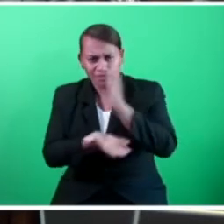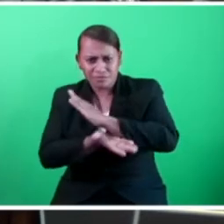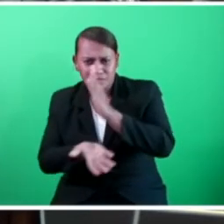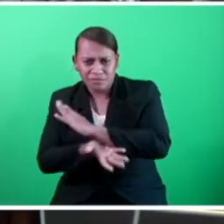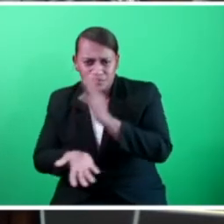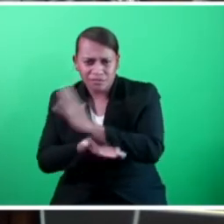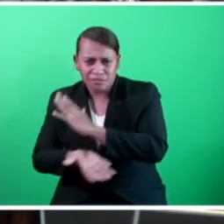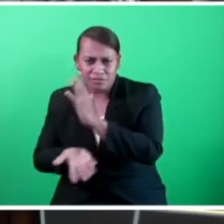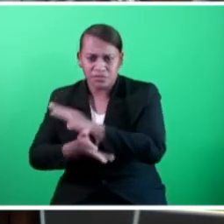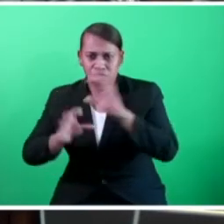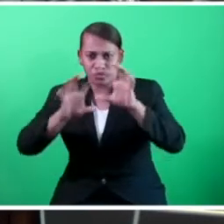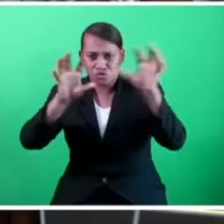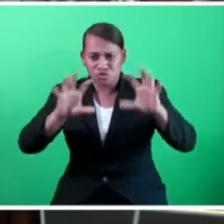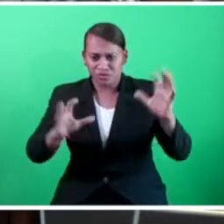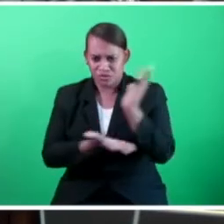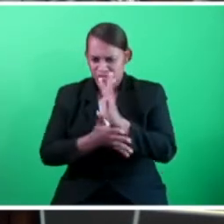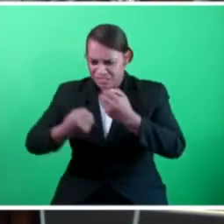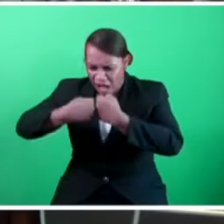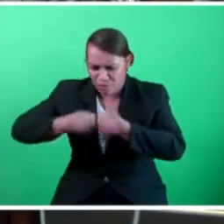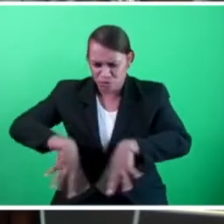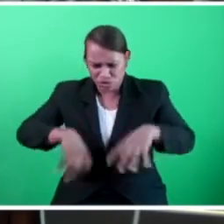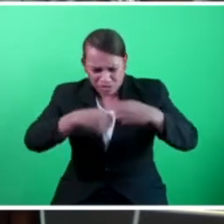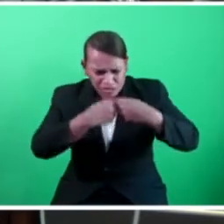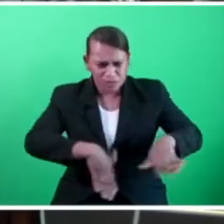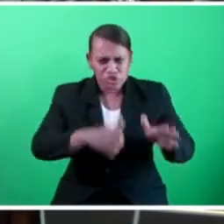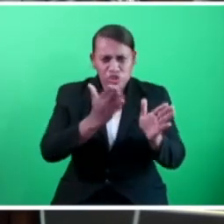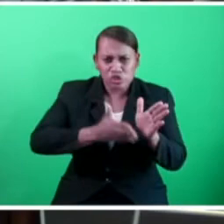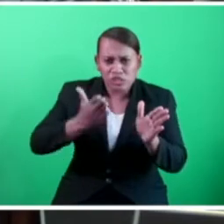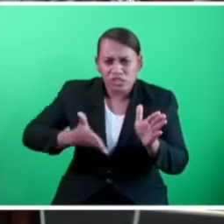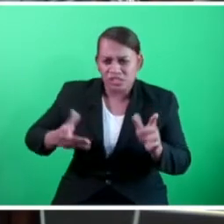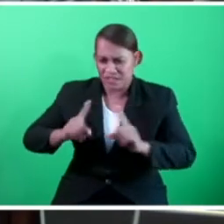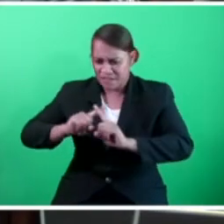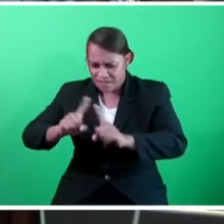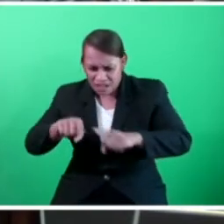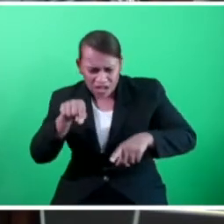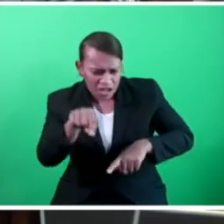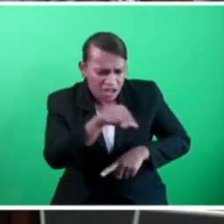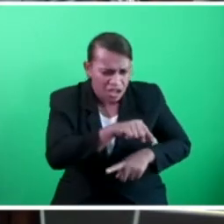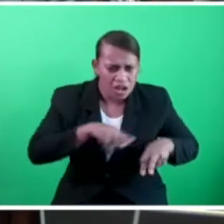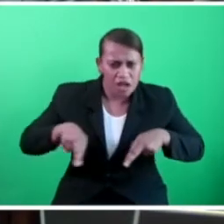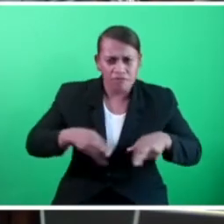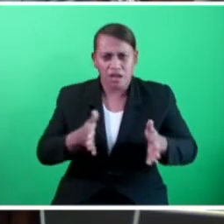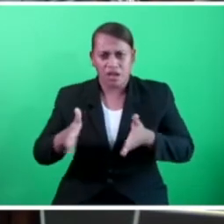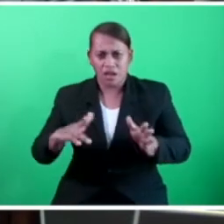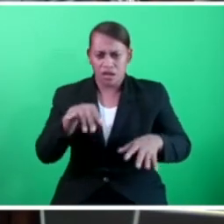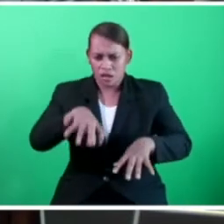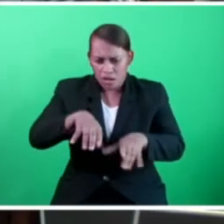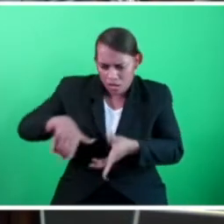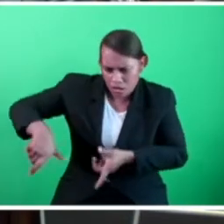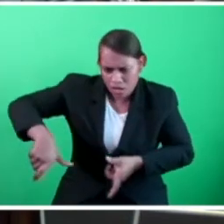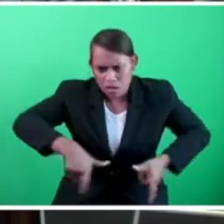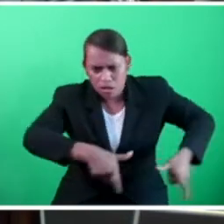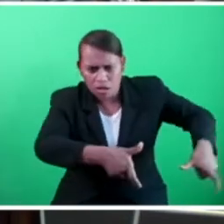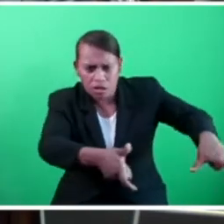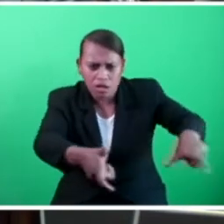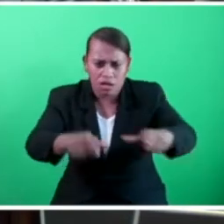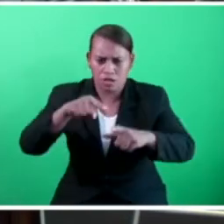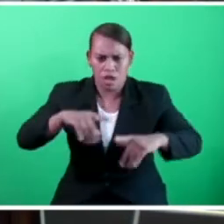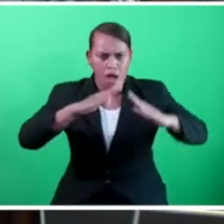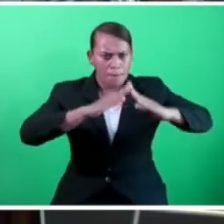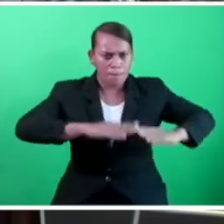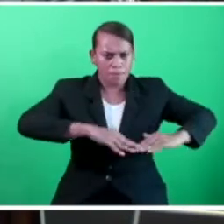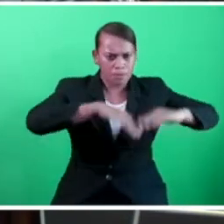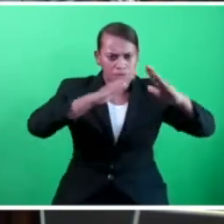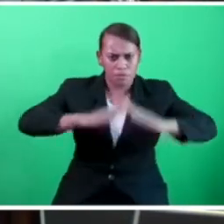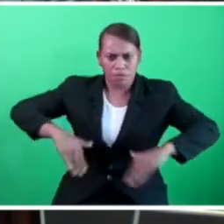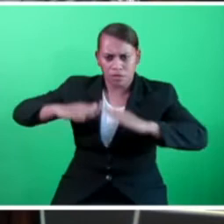damages infrastructure on or along the waterways. And therefore all this results in